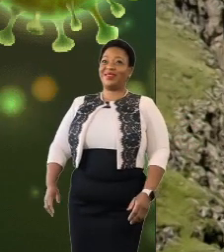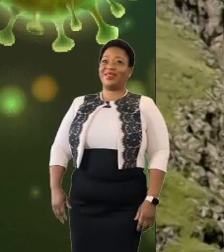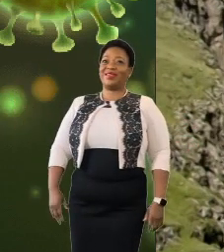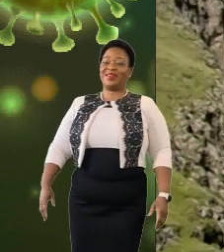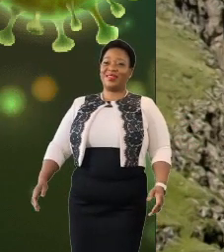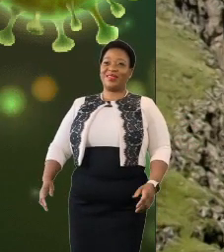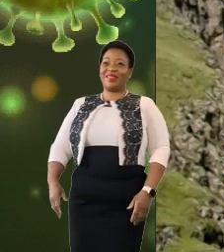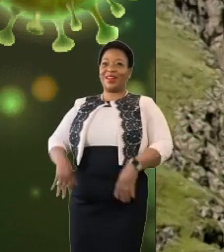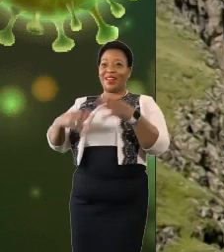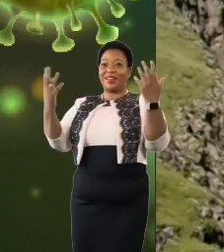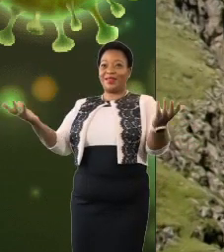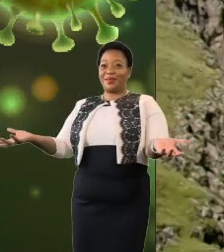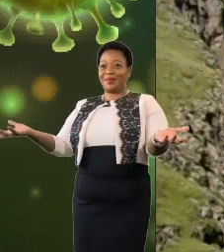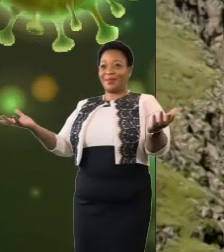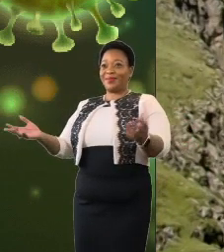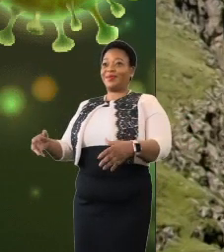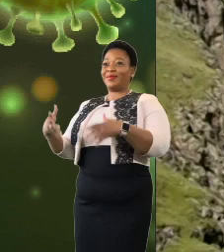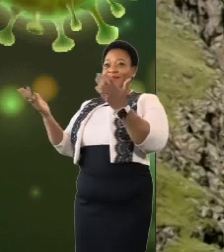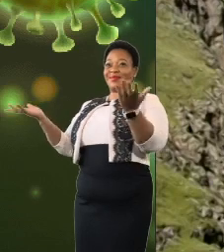on a webinar, but